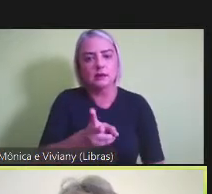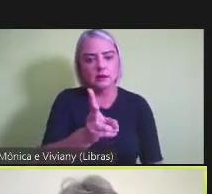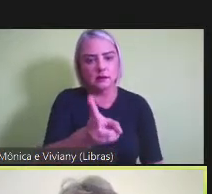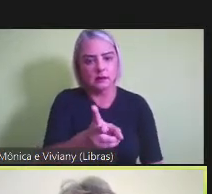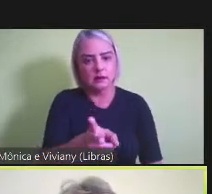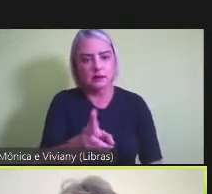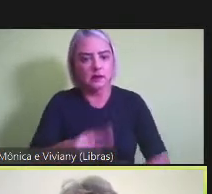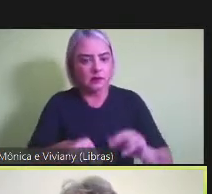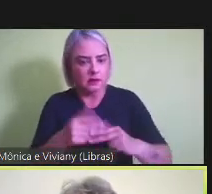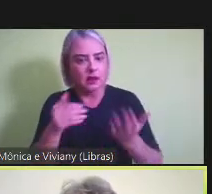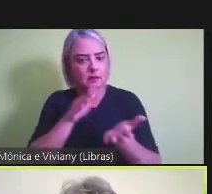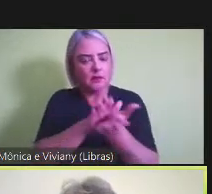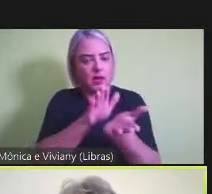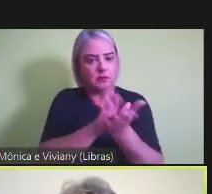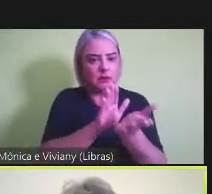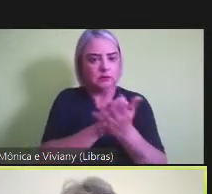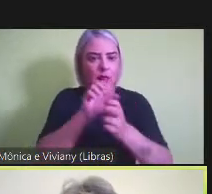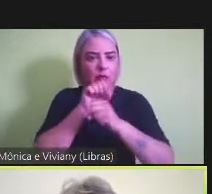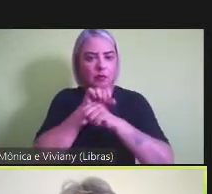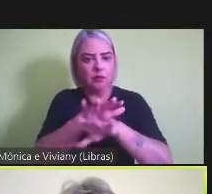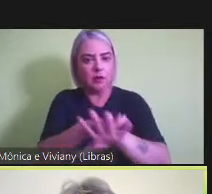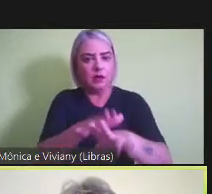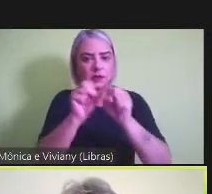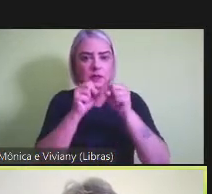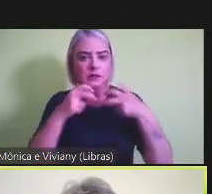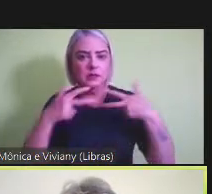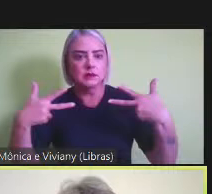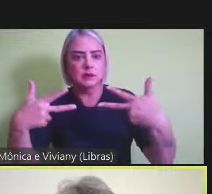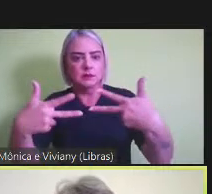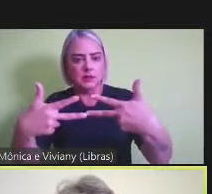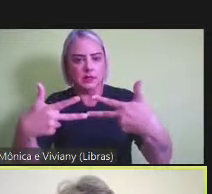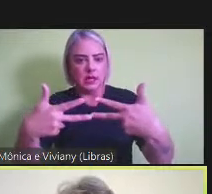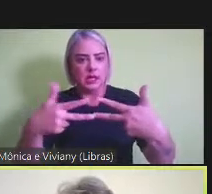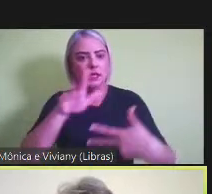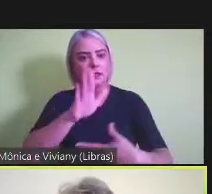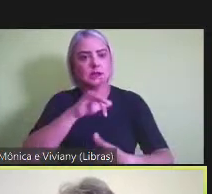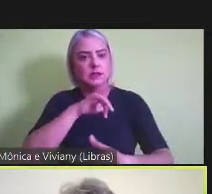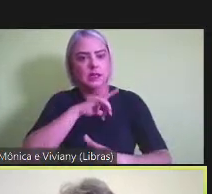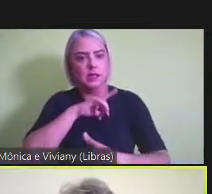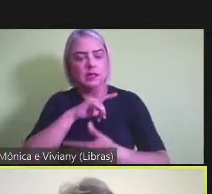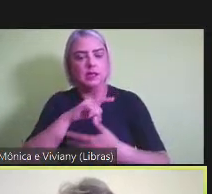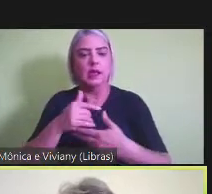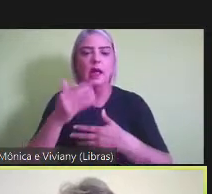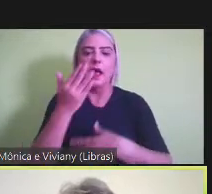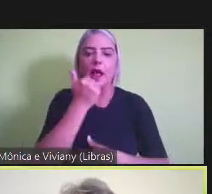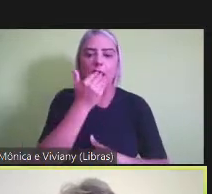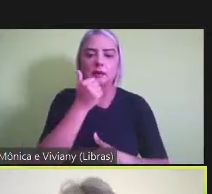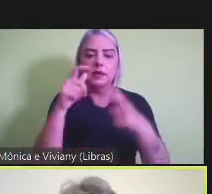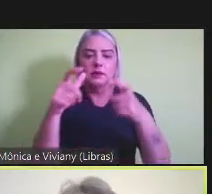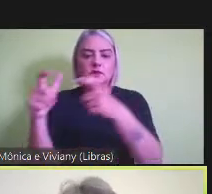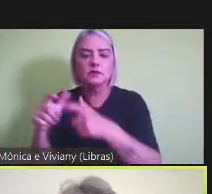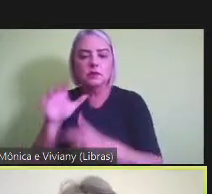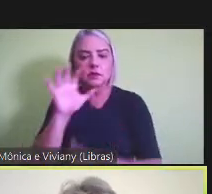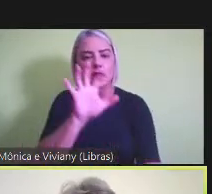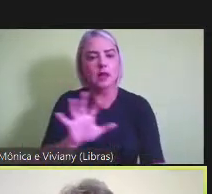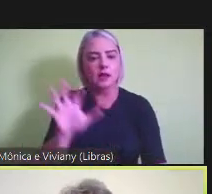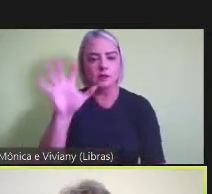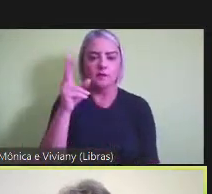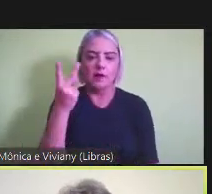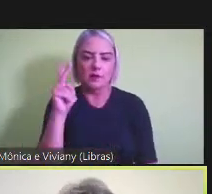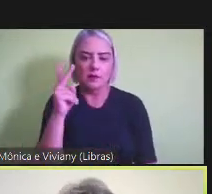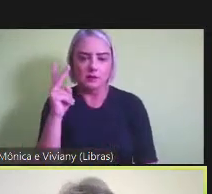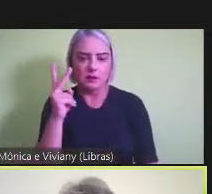started and the materials that are propagated in this seminar. We do have